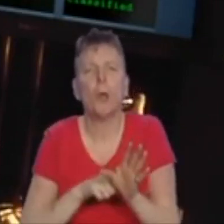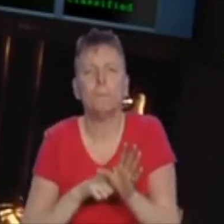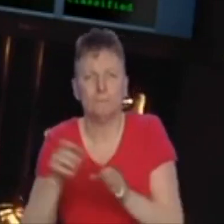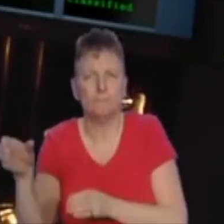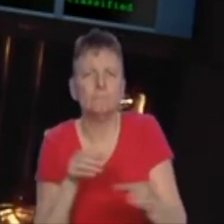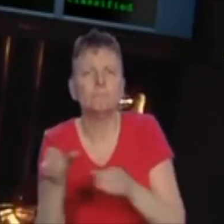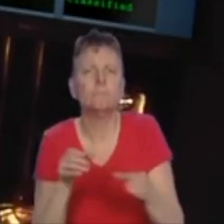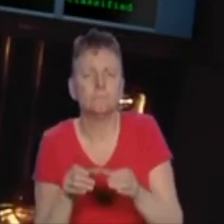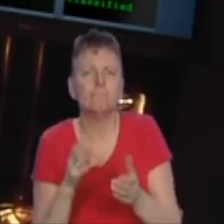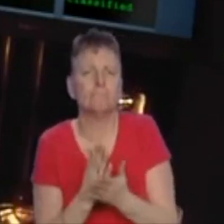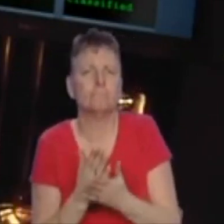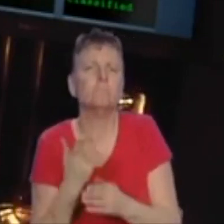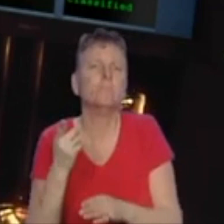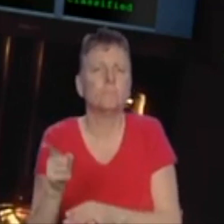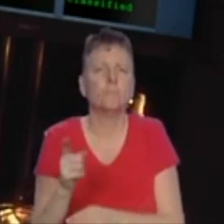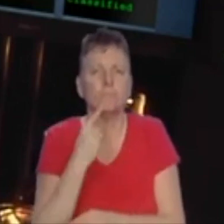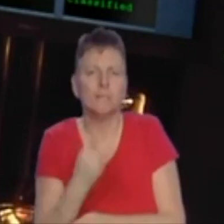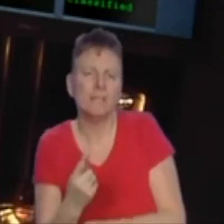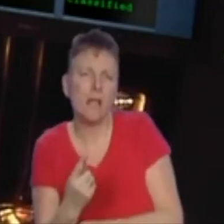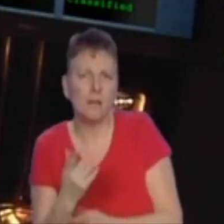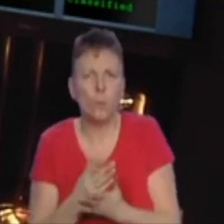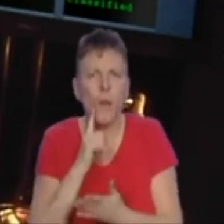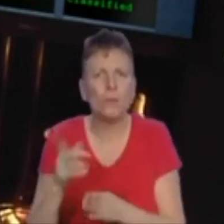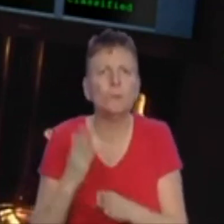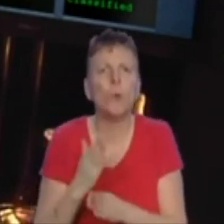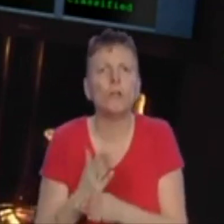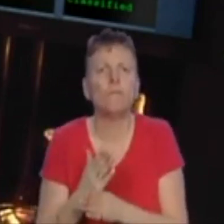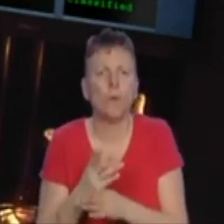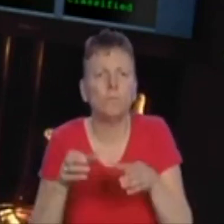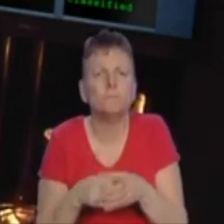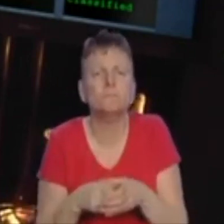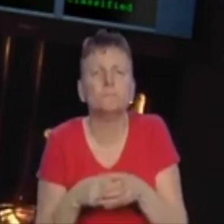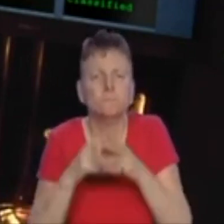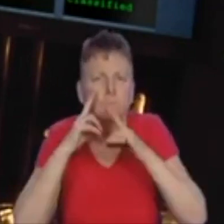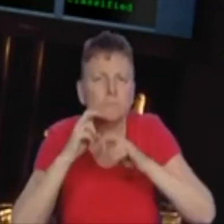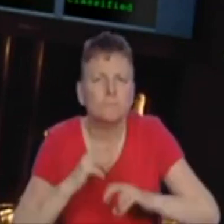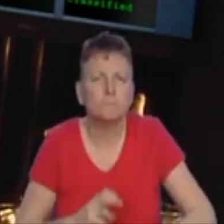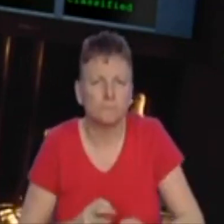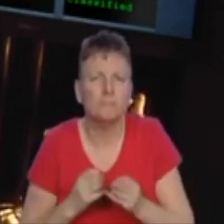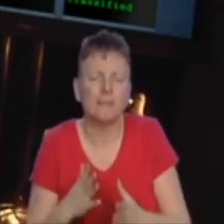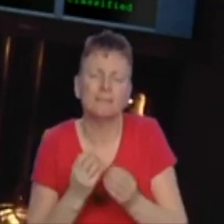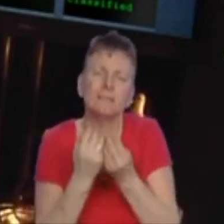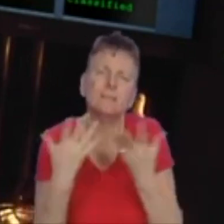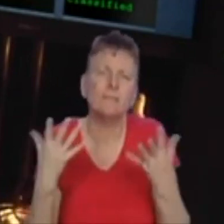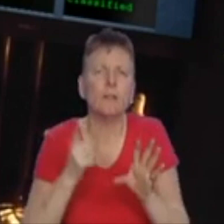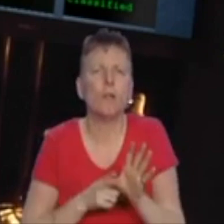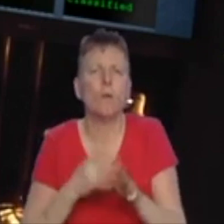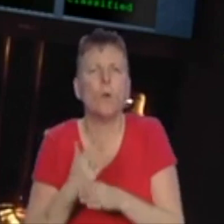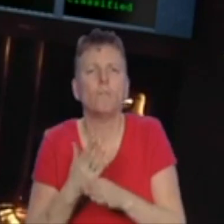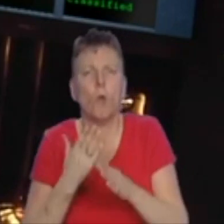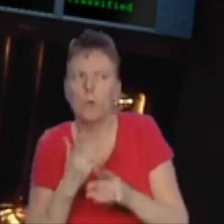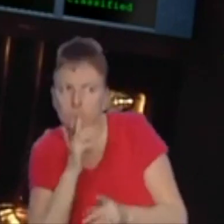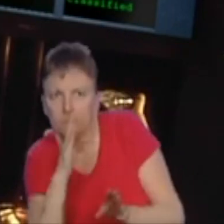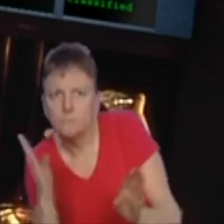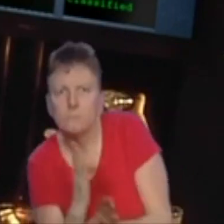working for the Force Research Unit, he spent several years working undercover in Ireland. For his own security, he's in disguise and going